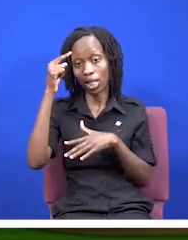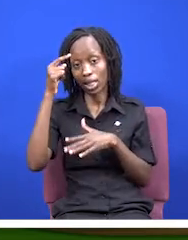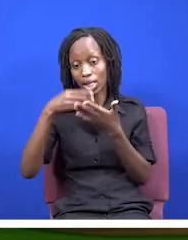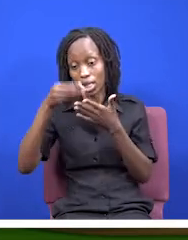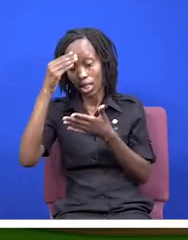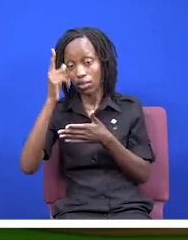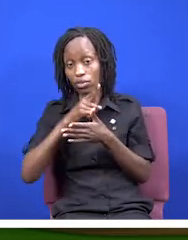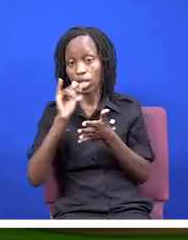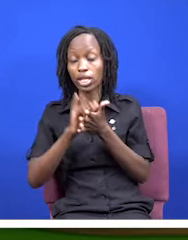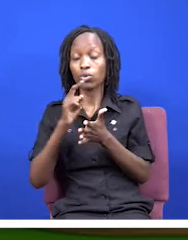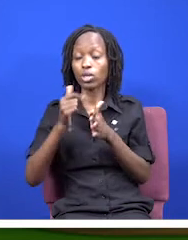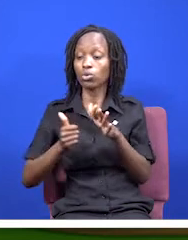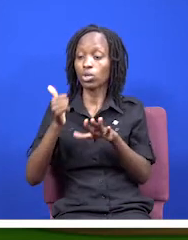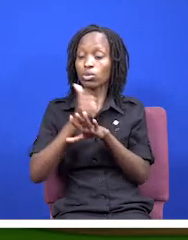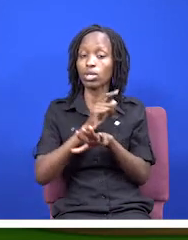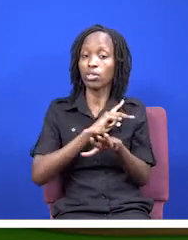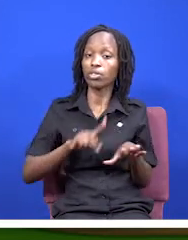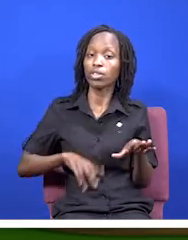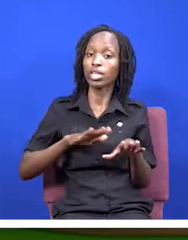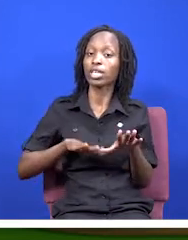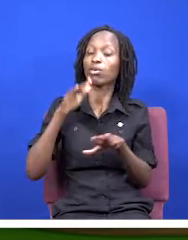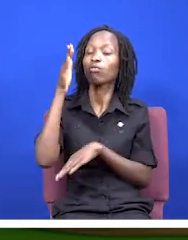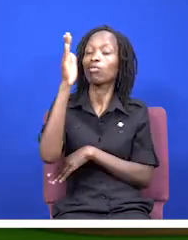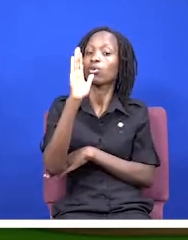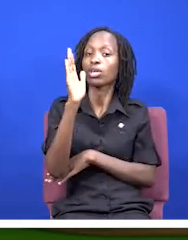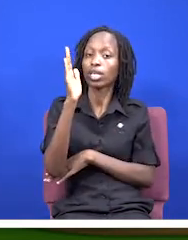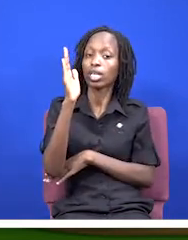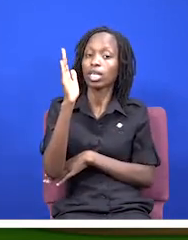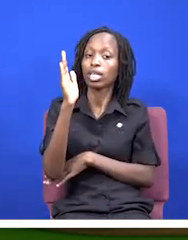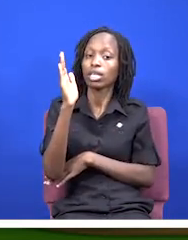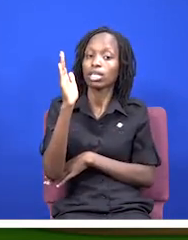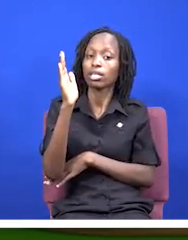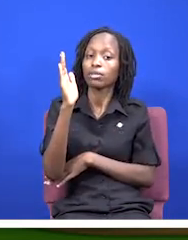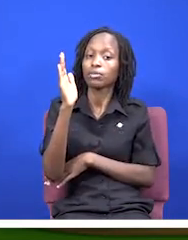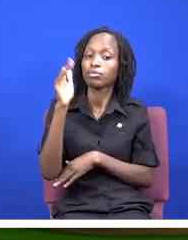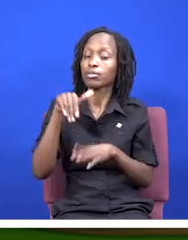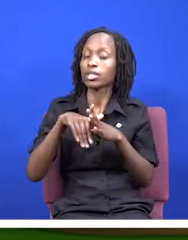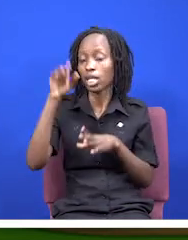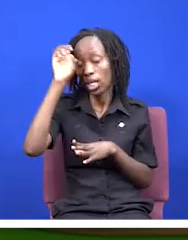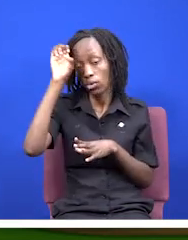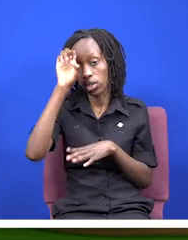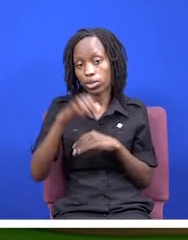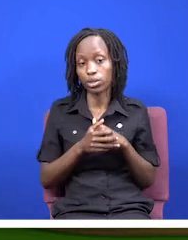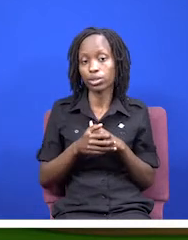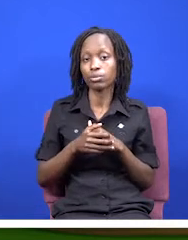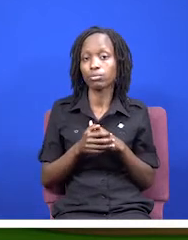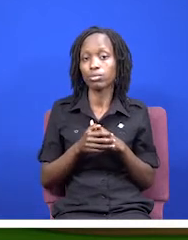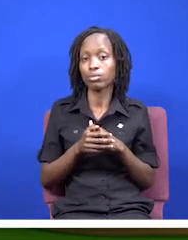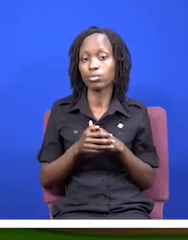learned today that we need to establish the kingdom of God. Where? In